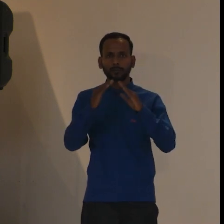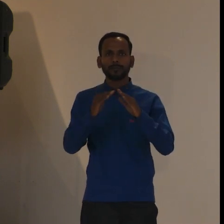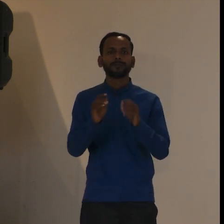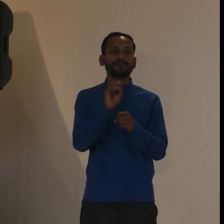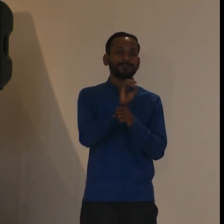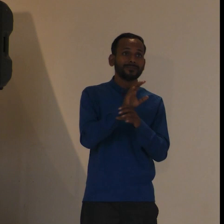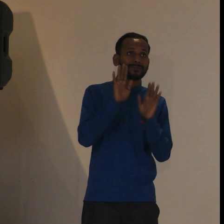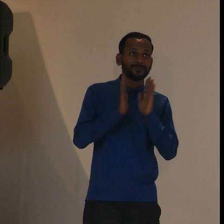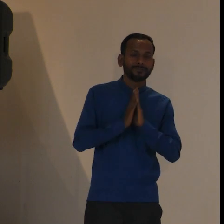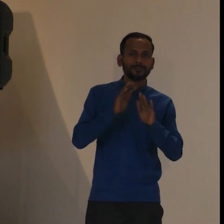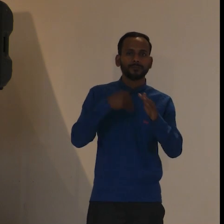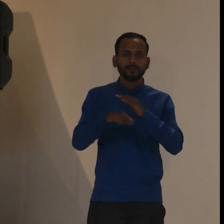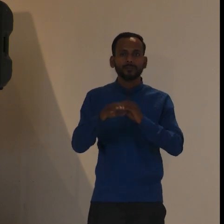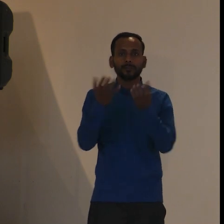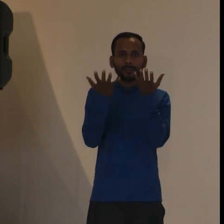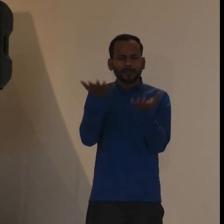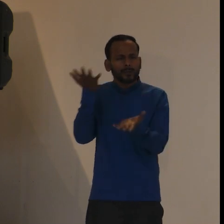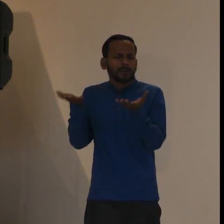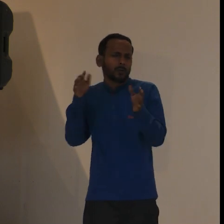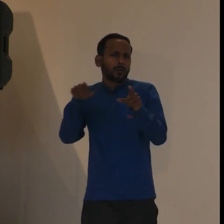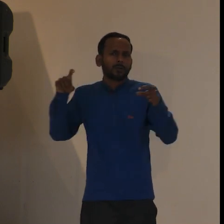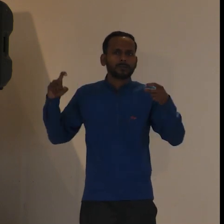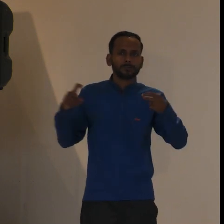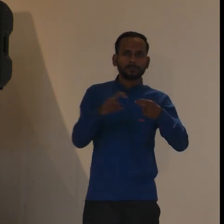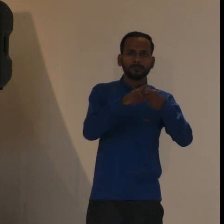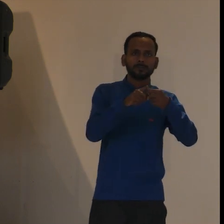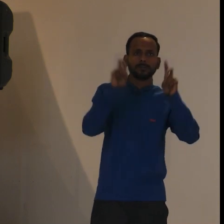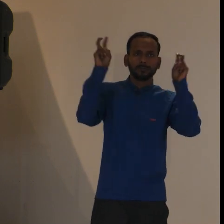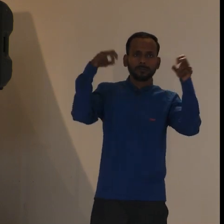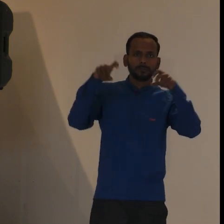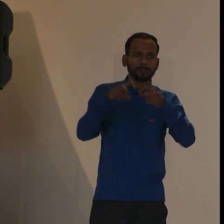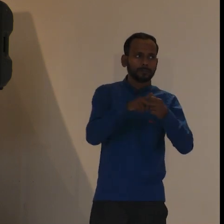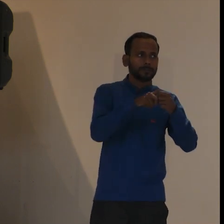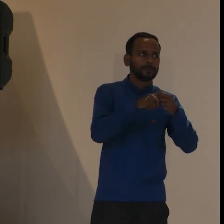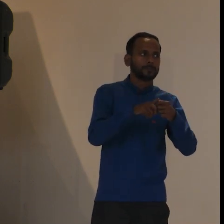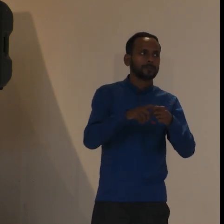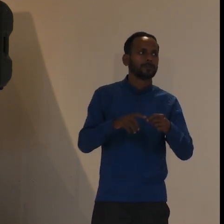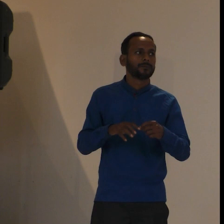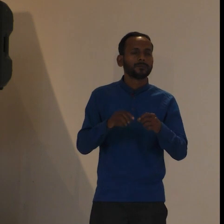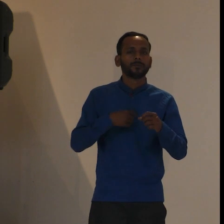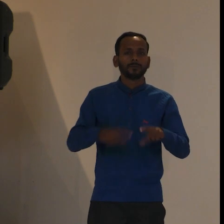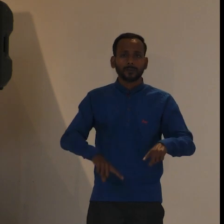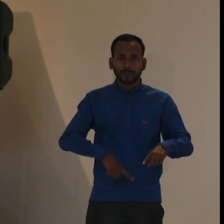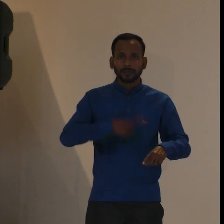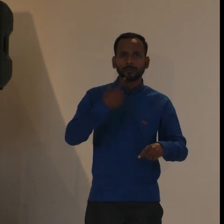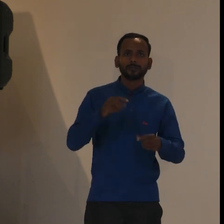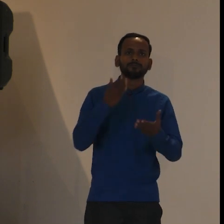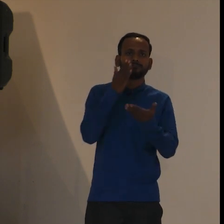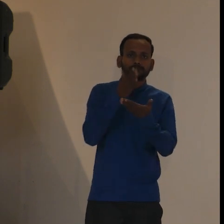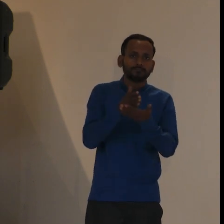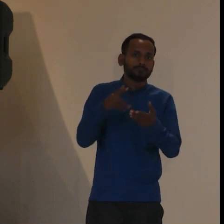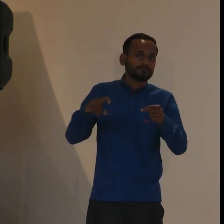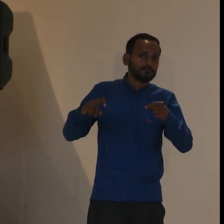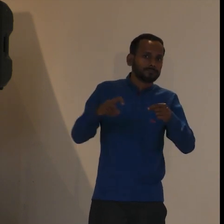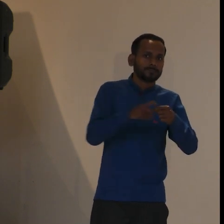churches, we see these objects and they're a part of our everyday living. We, like you said, we touch some of them, we interact with some of them, but we don't